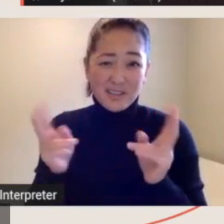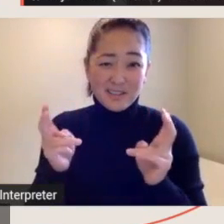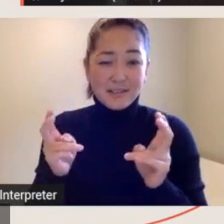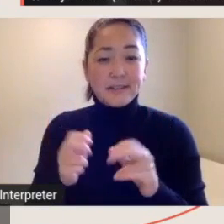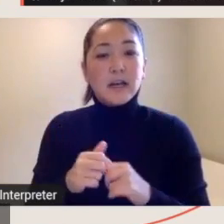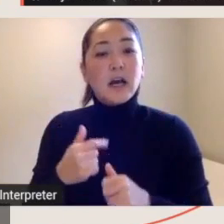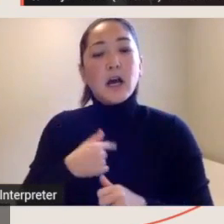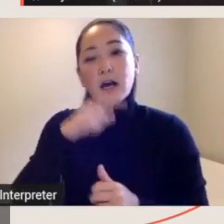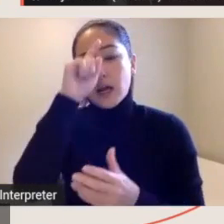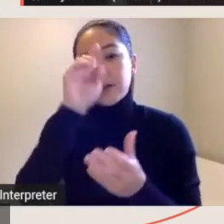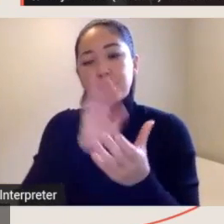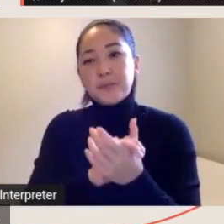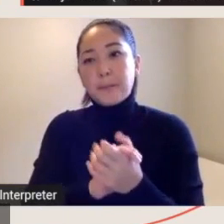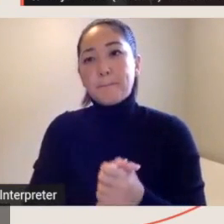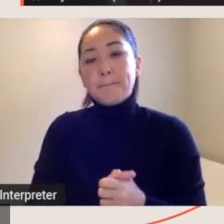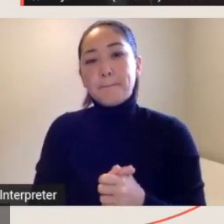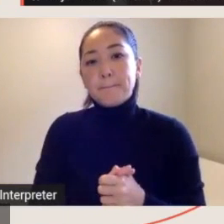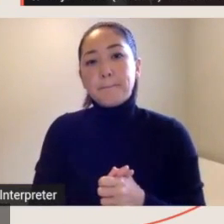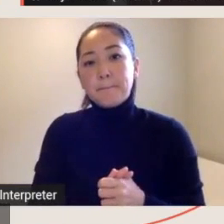film. I believe that